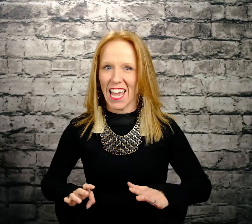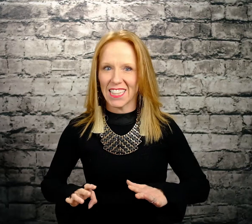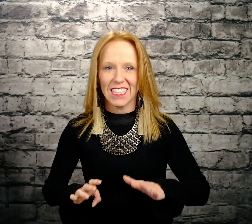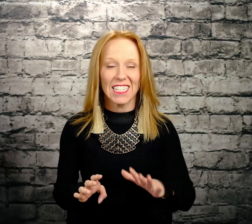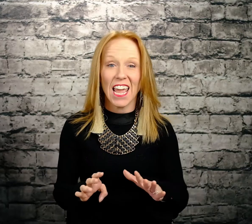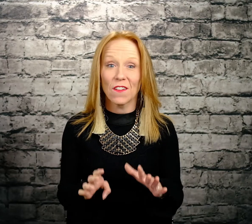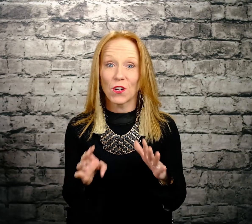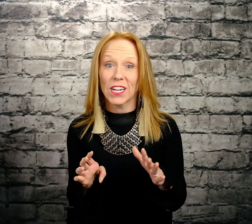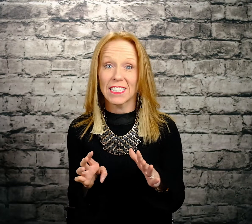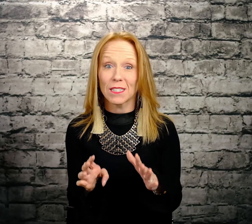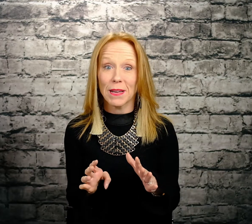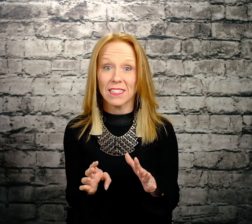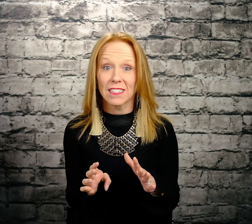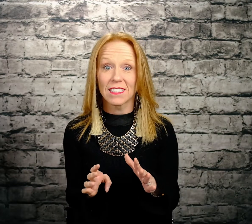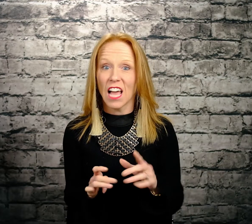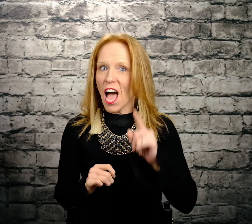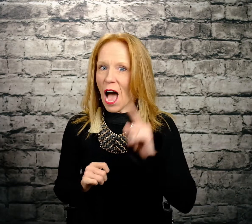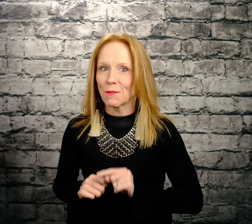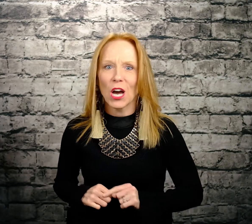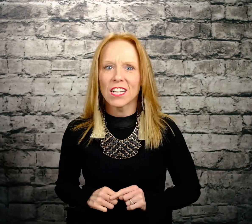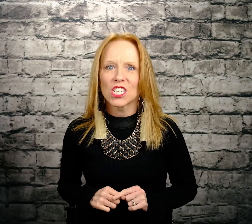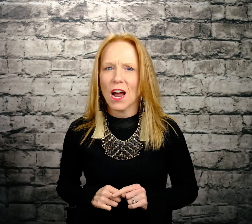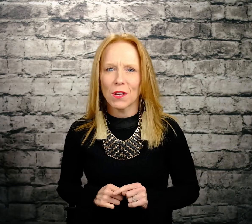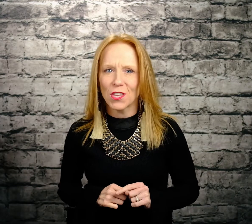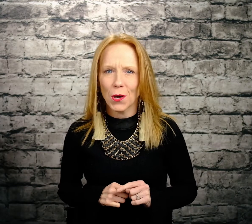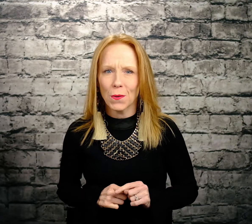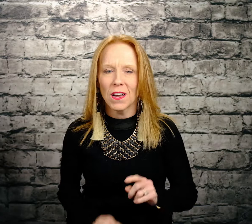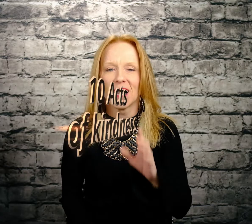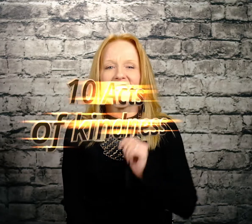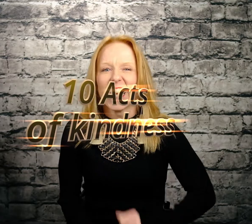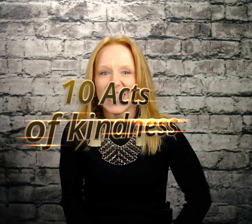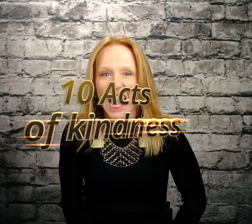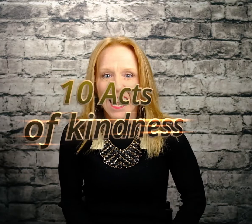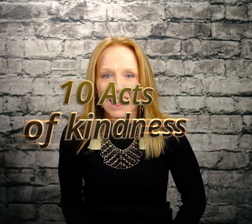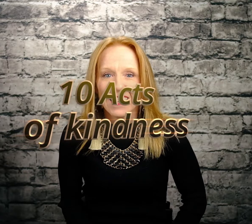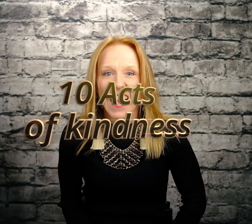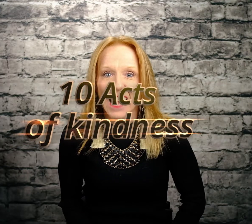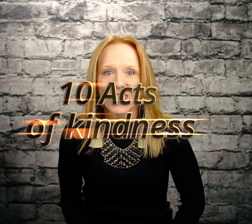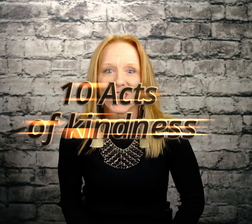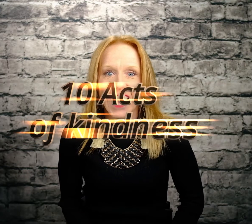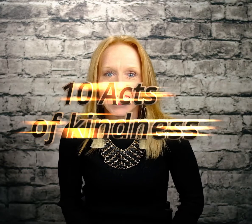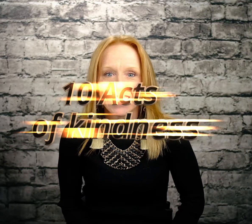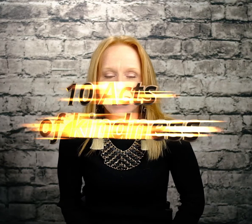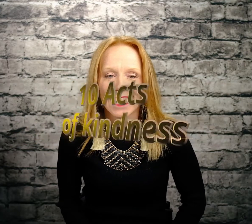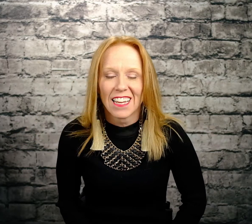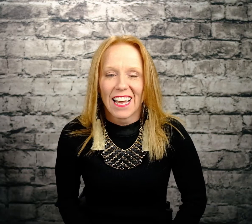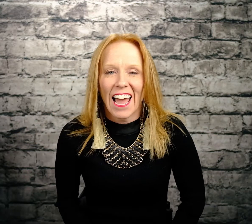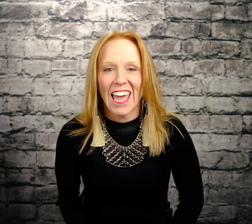On the 10th day of Christmas, I'm gonna share with you 10 acts of